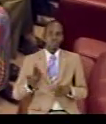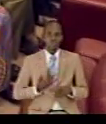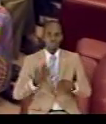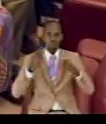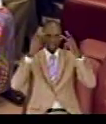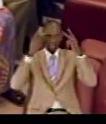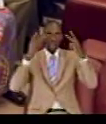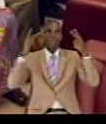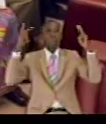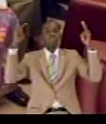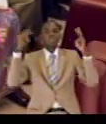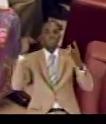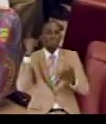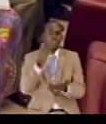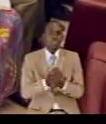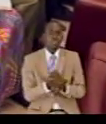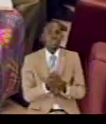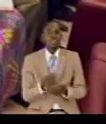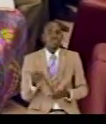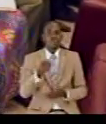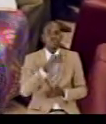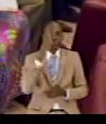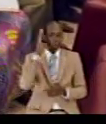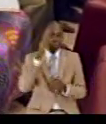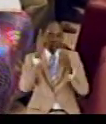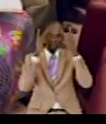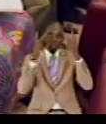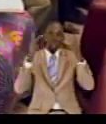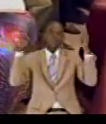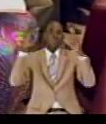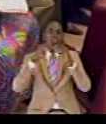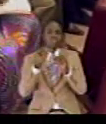prospereth. You will prosper in